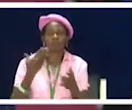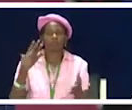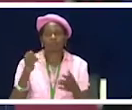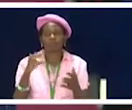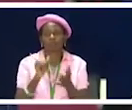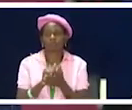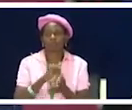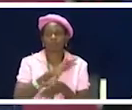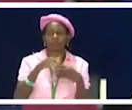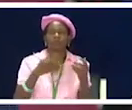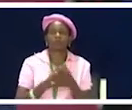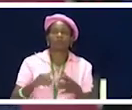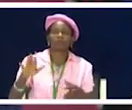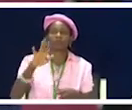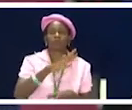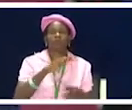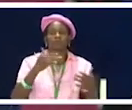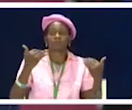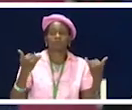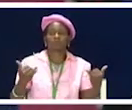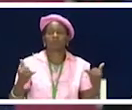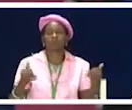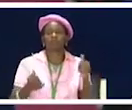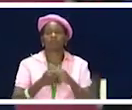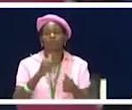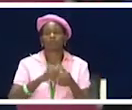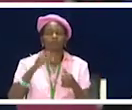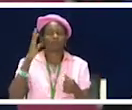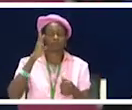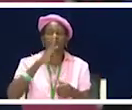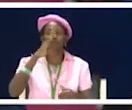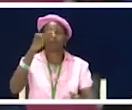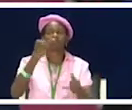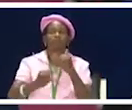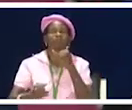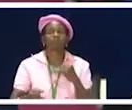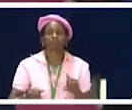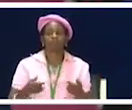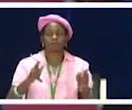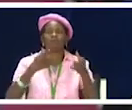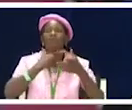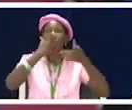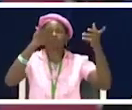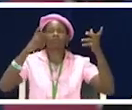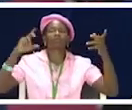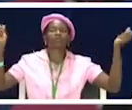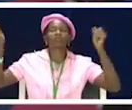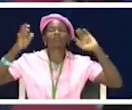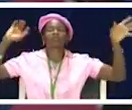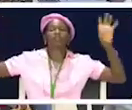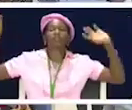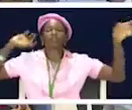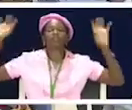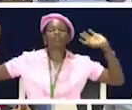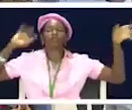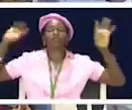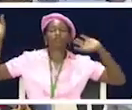that all your present problems will be over, let me hear you shout hallelujah.